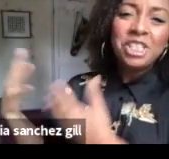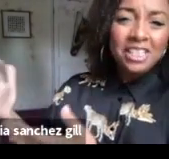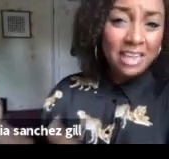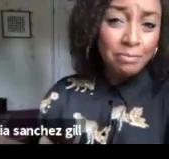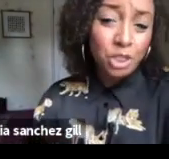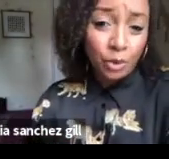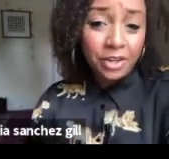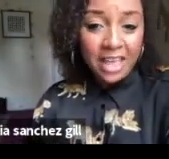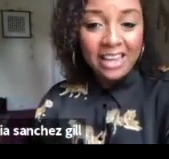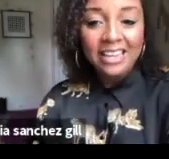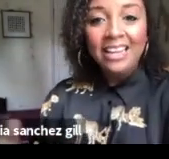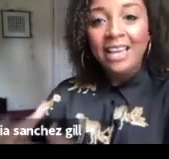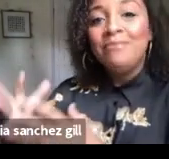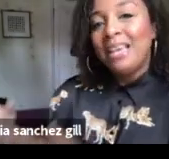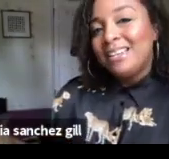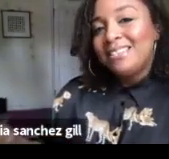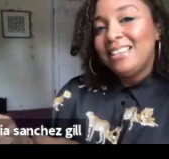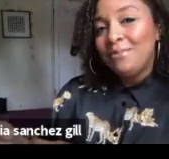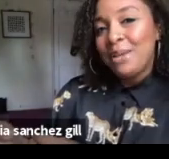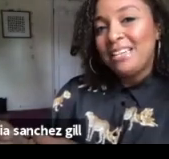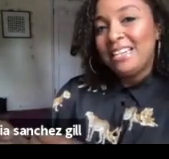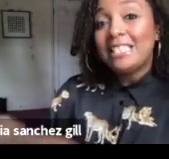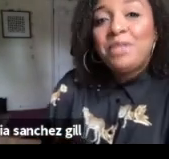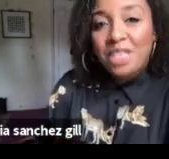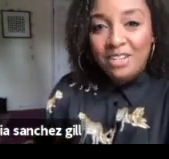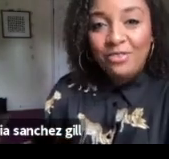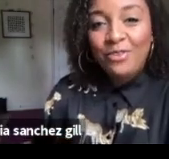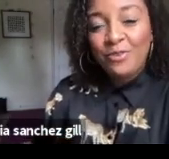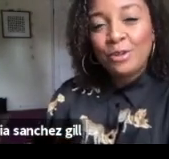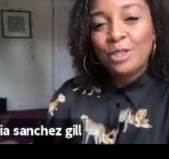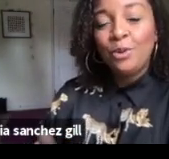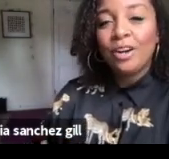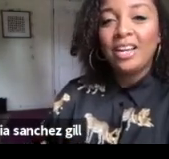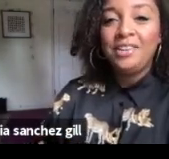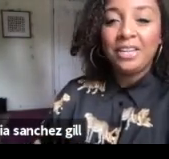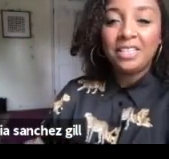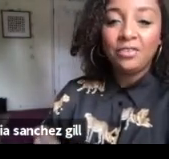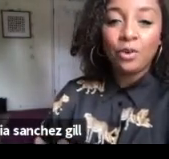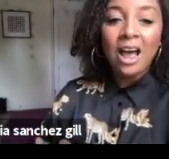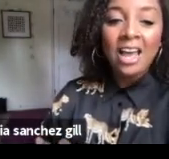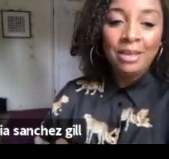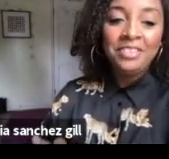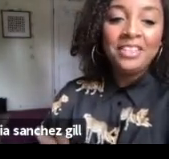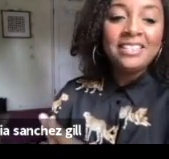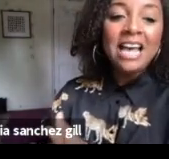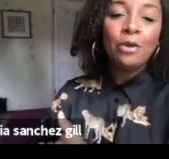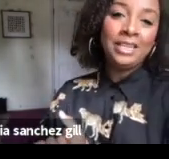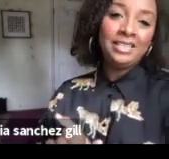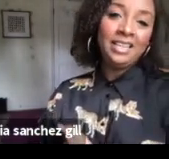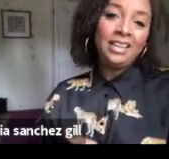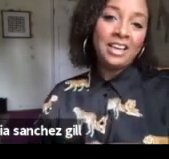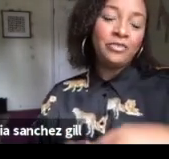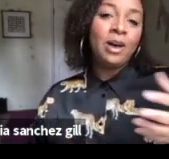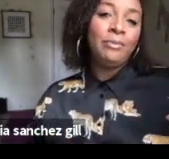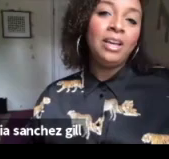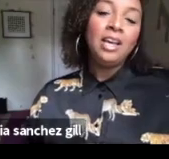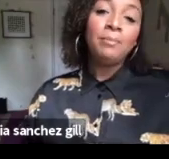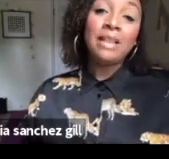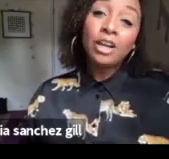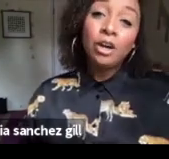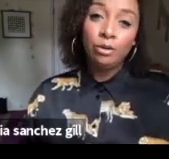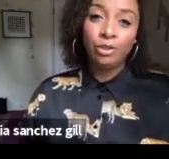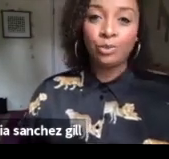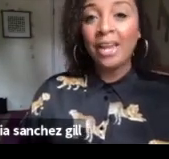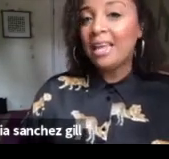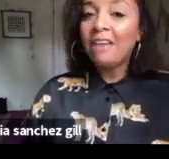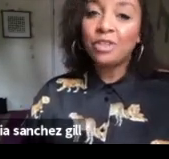it actually stopped short of that. It made an exception for folks who were convicted of crime. And this is how we see that from